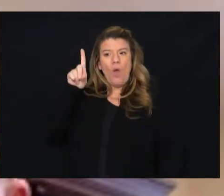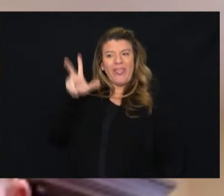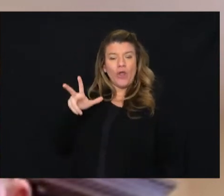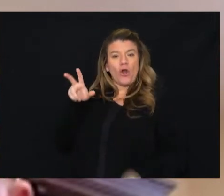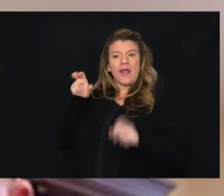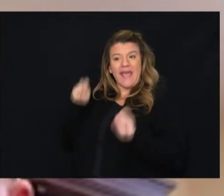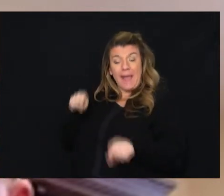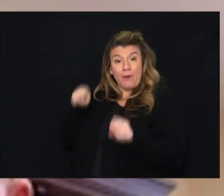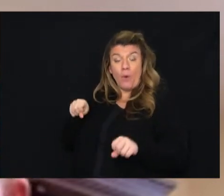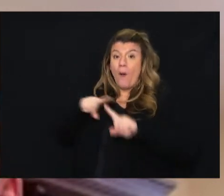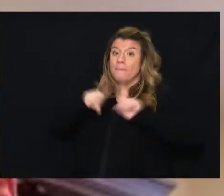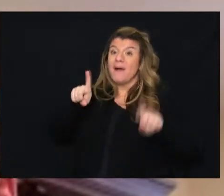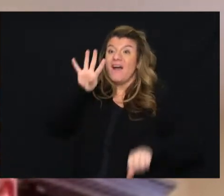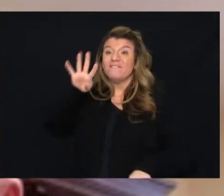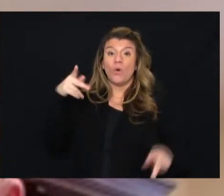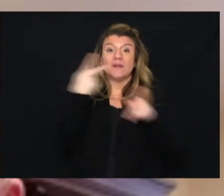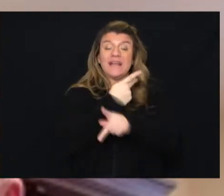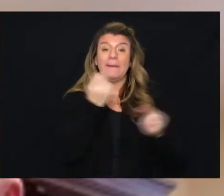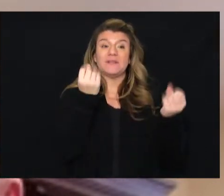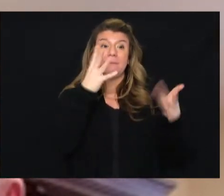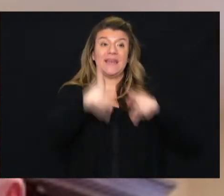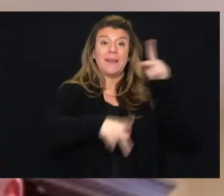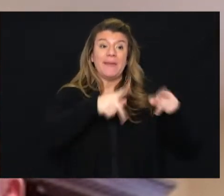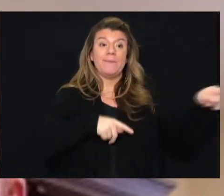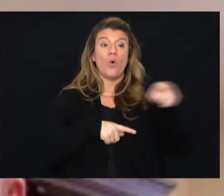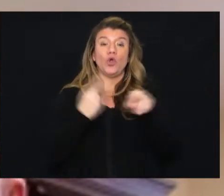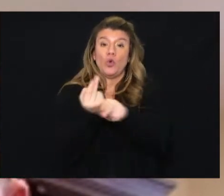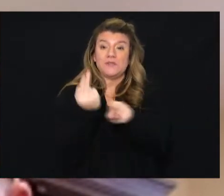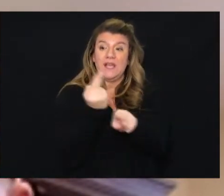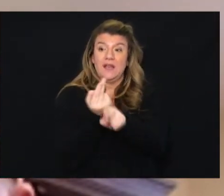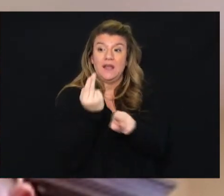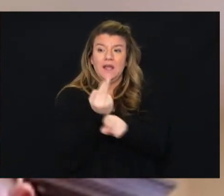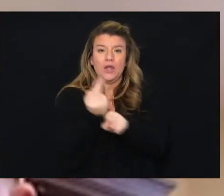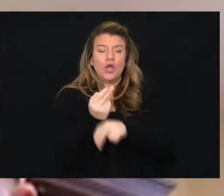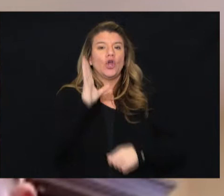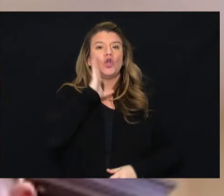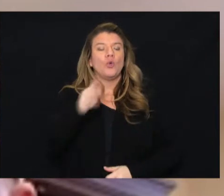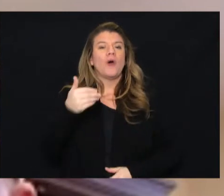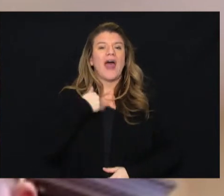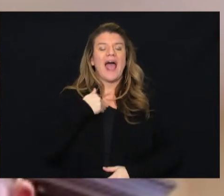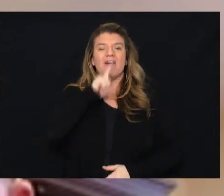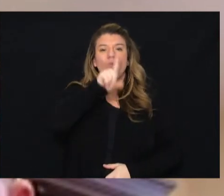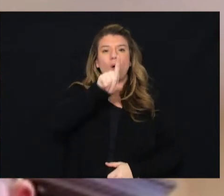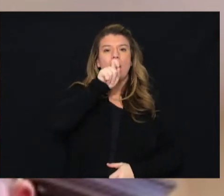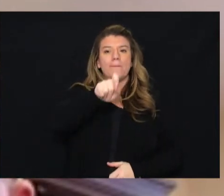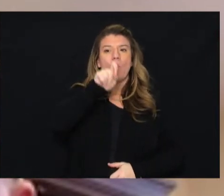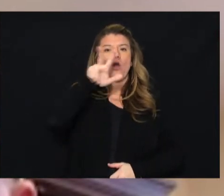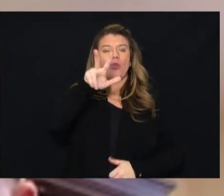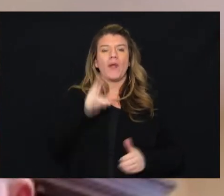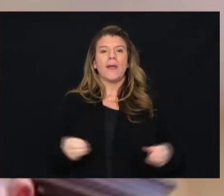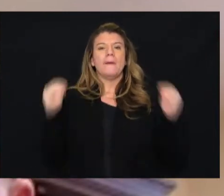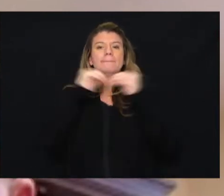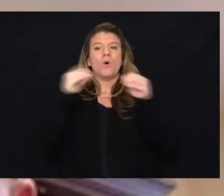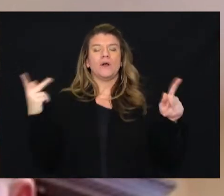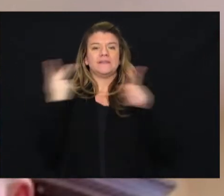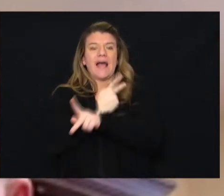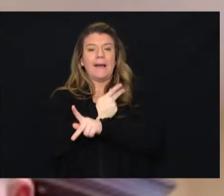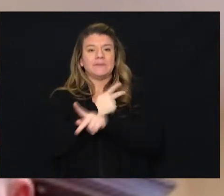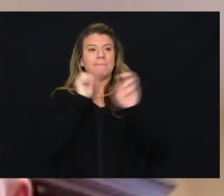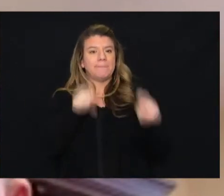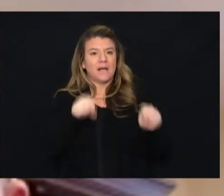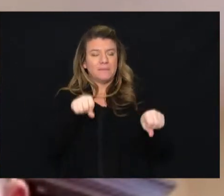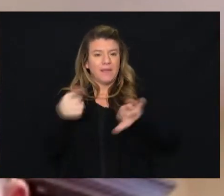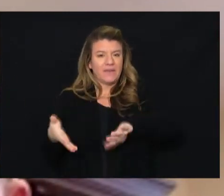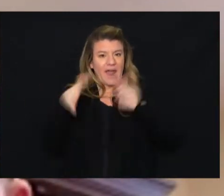but 4 times as many people firing it, then you would have 1.3 more times likelihood of